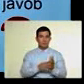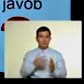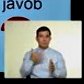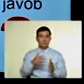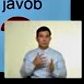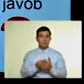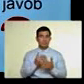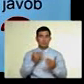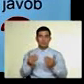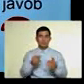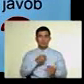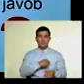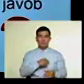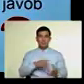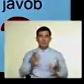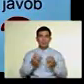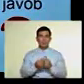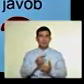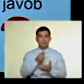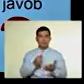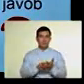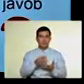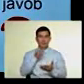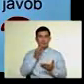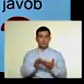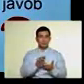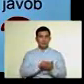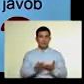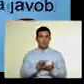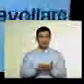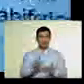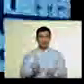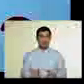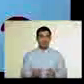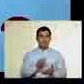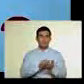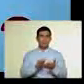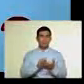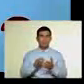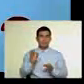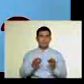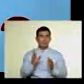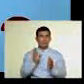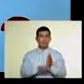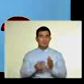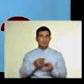49-50 sahifalardagi savollarga javob yozing va yozuvsiz xaritaga o'quv